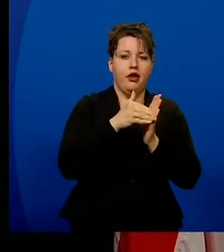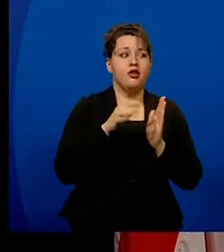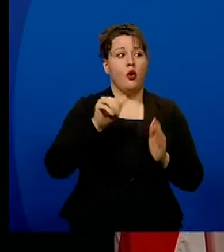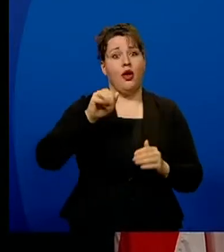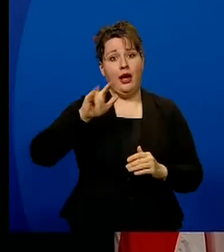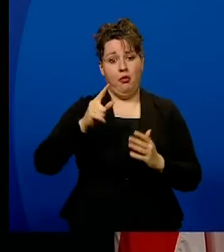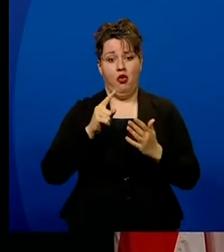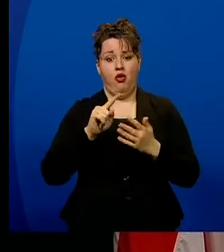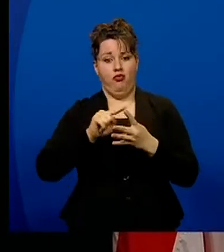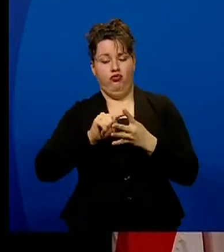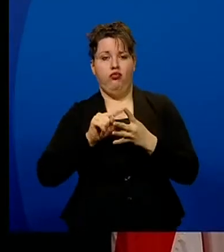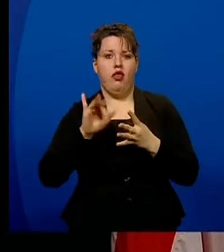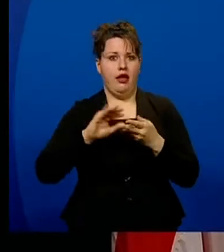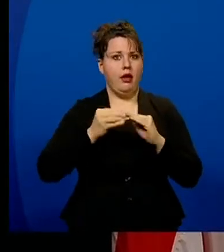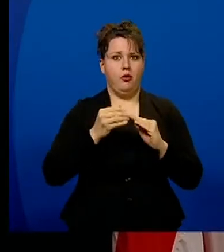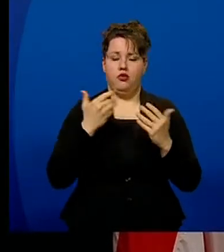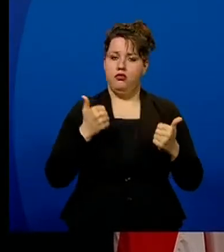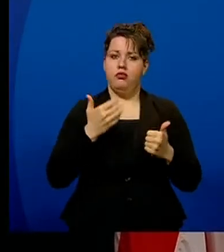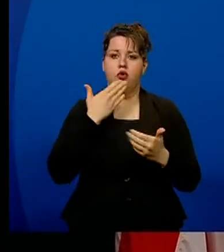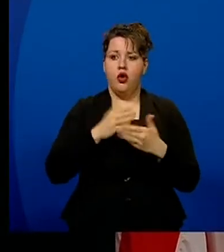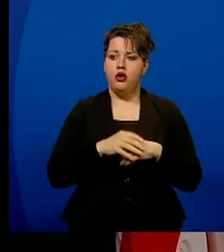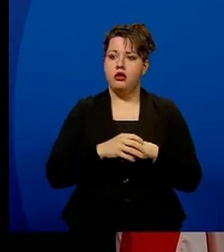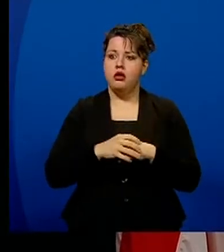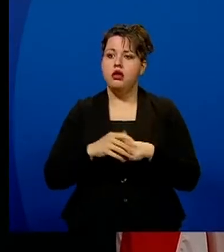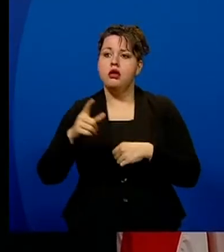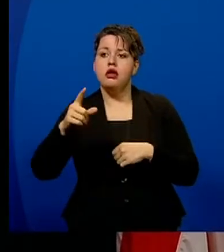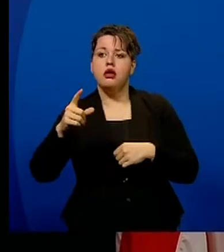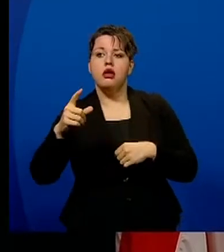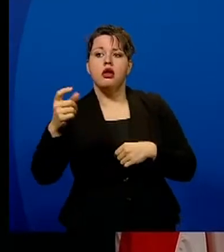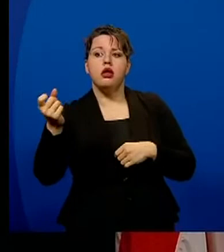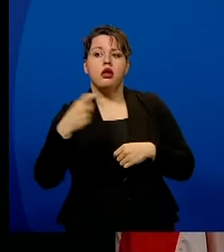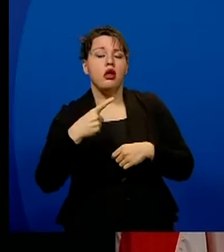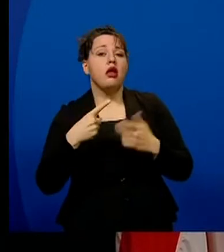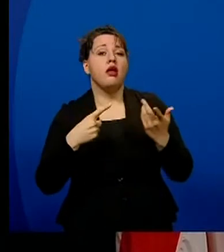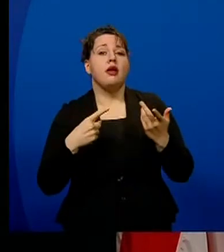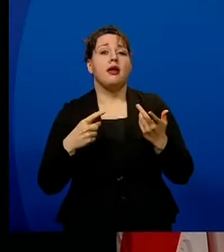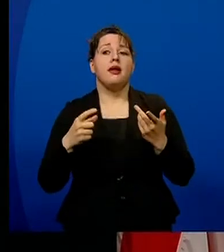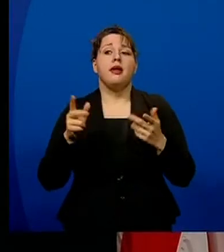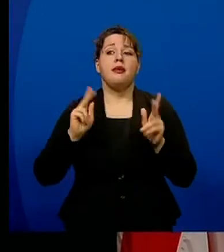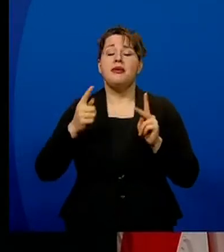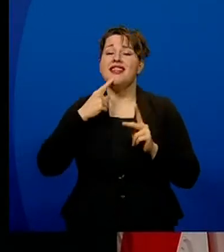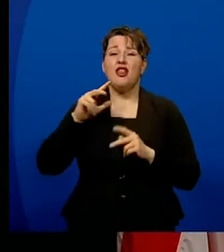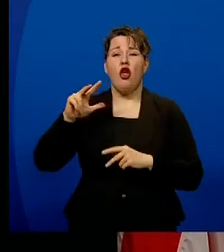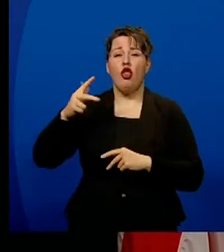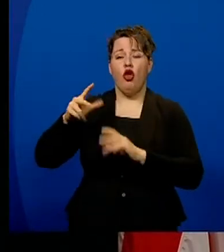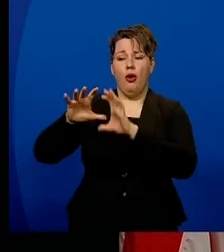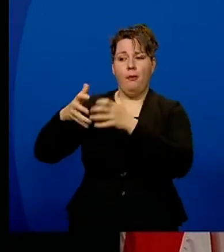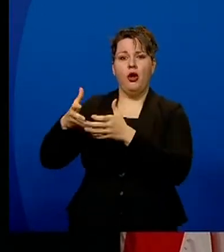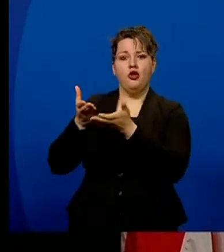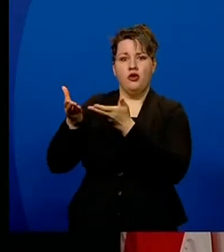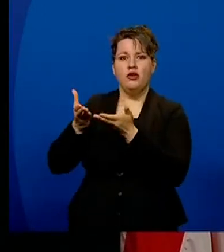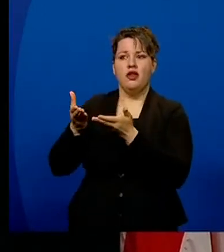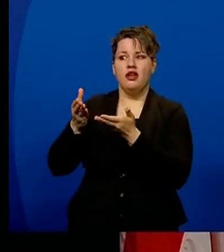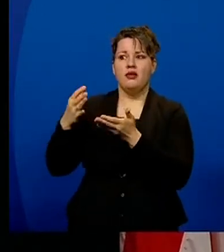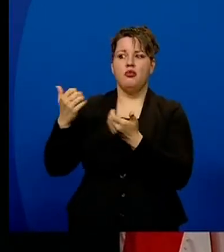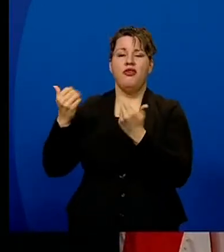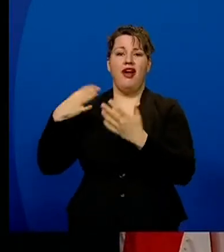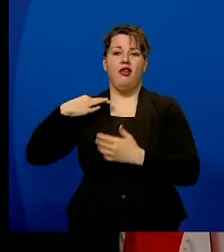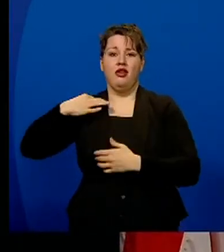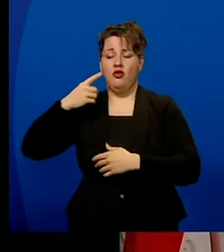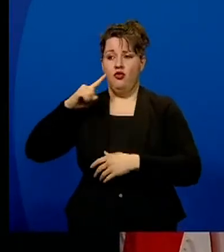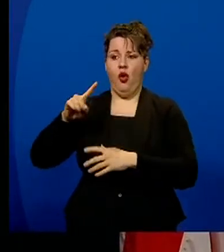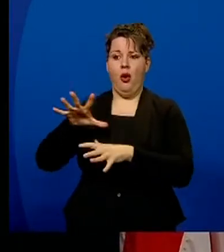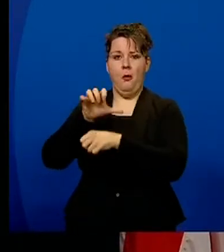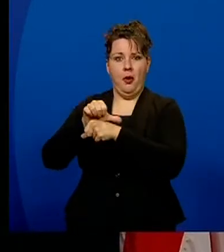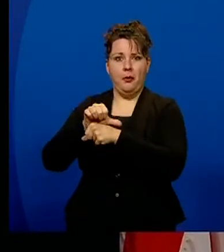good. Governor, Iowans have been turning to third-party services put together by volunteers to find appointments for vaccines.